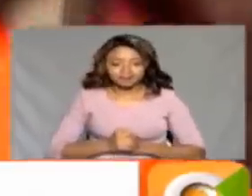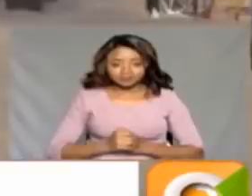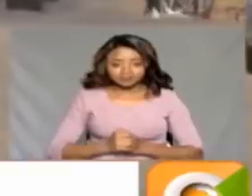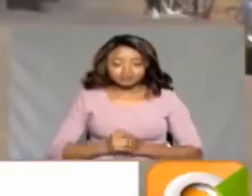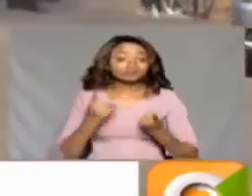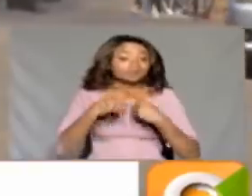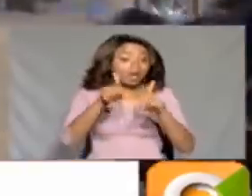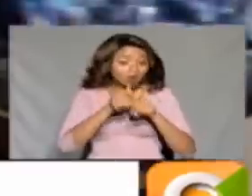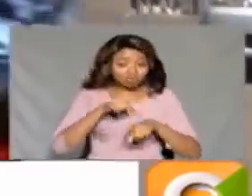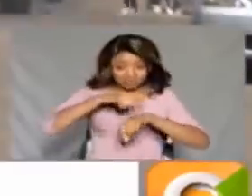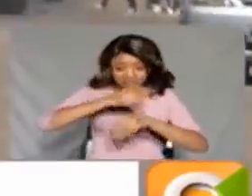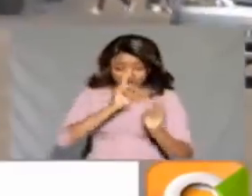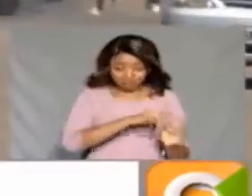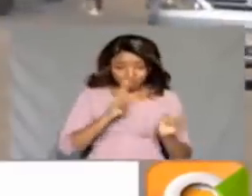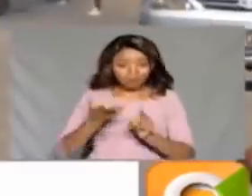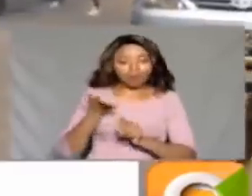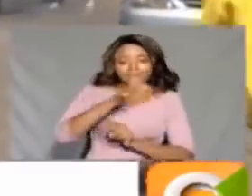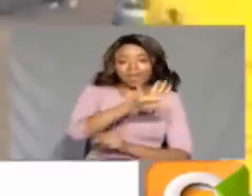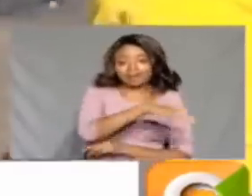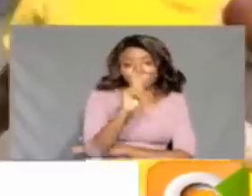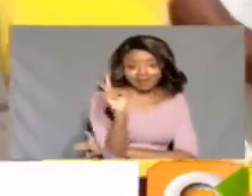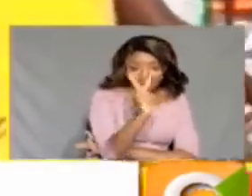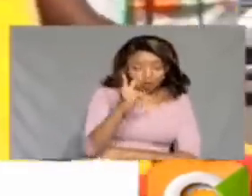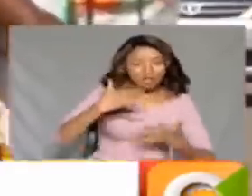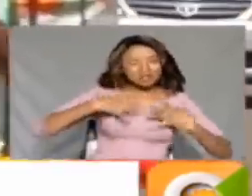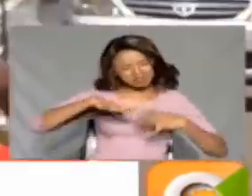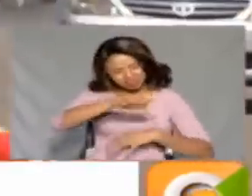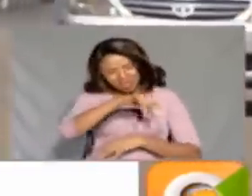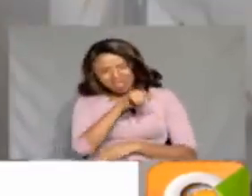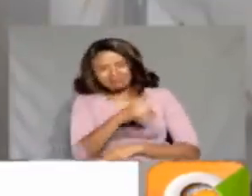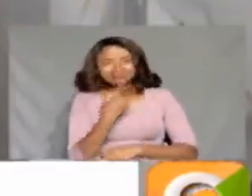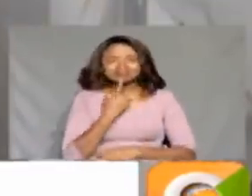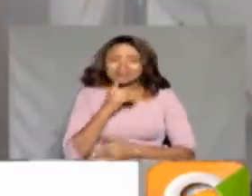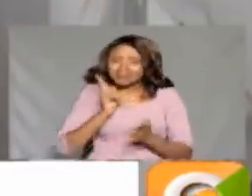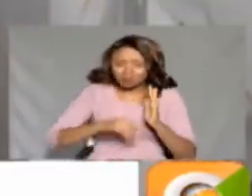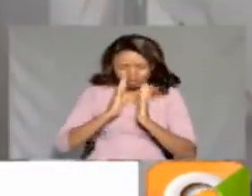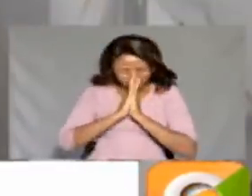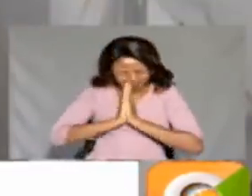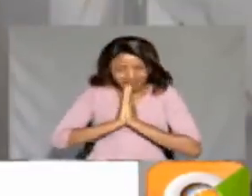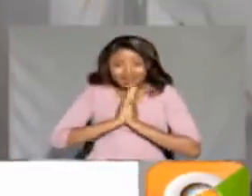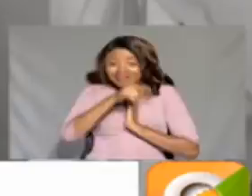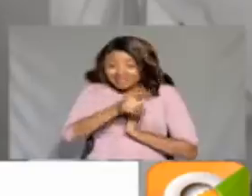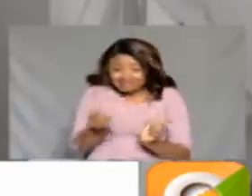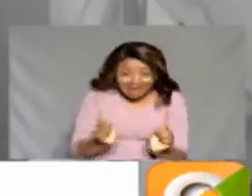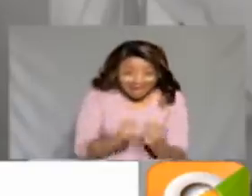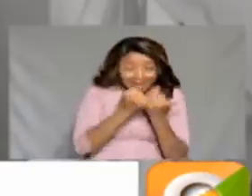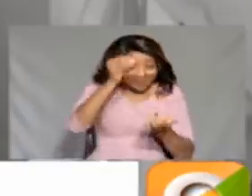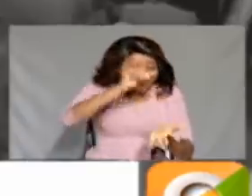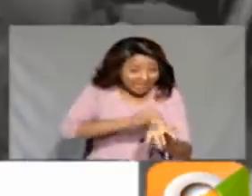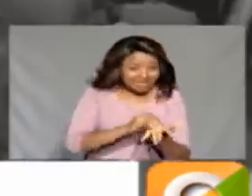But even as normalcy resumes in Kayole, residents here hope and pray that this incident marks